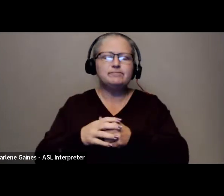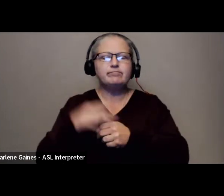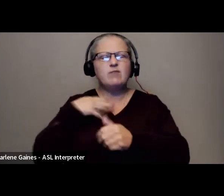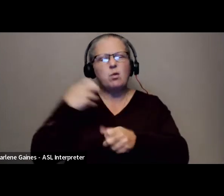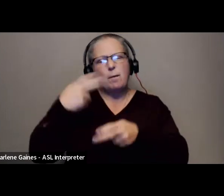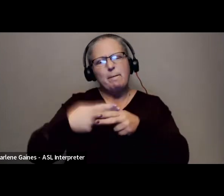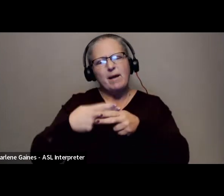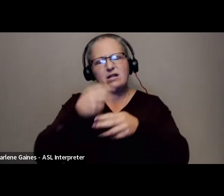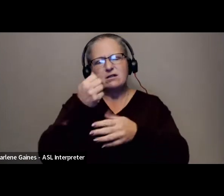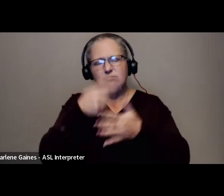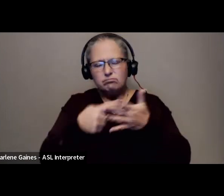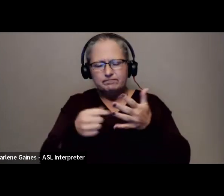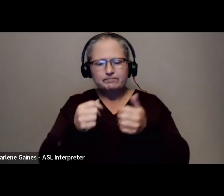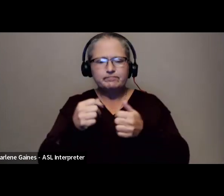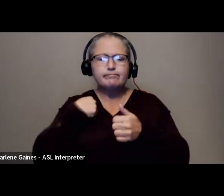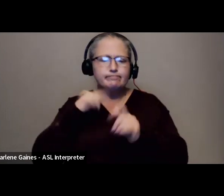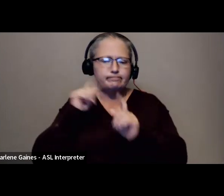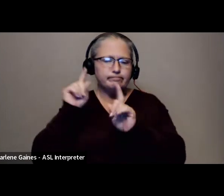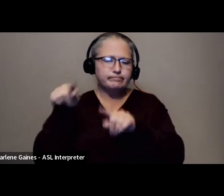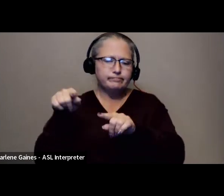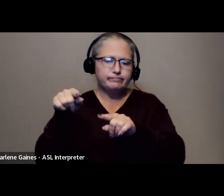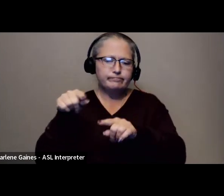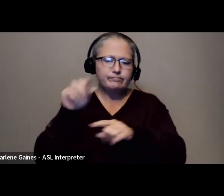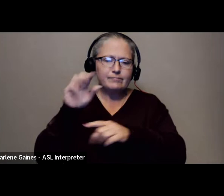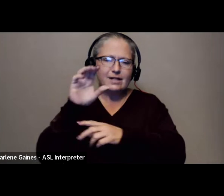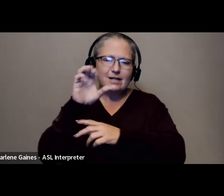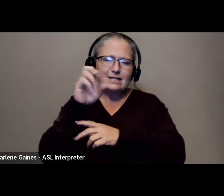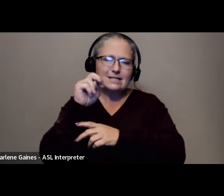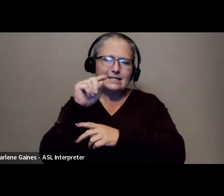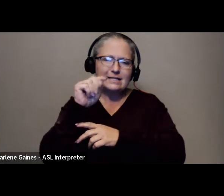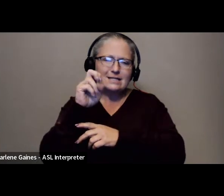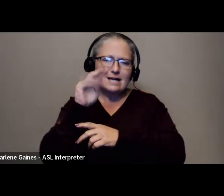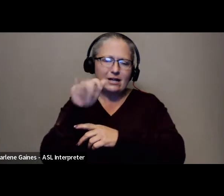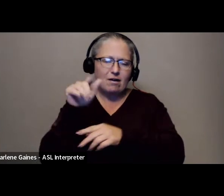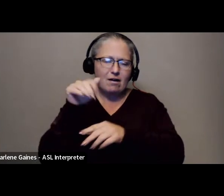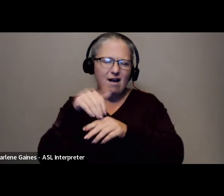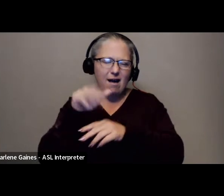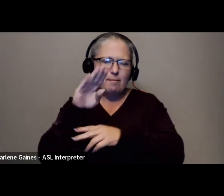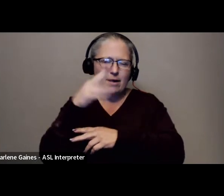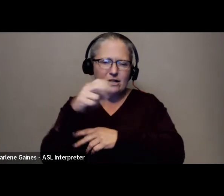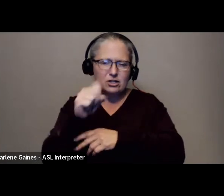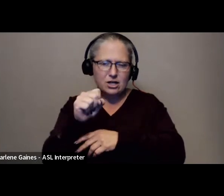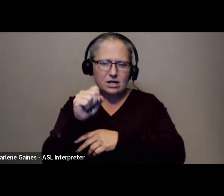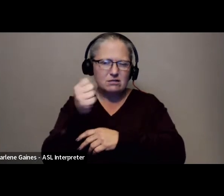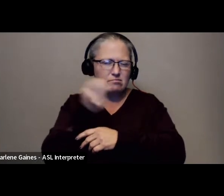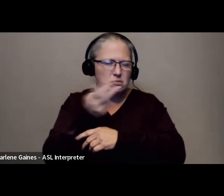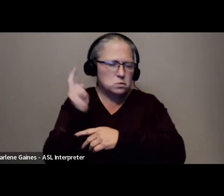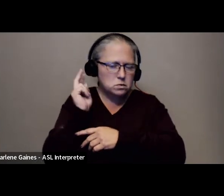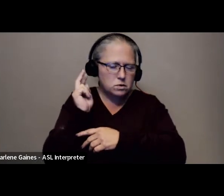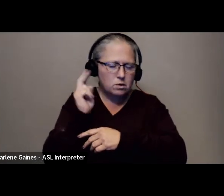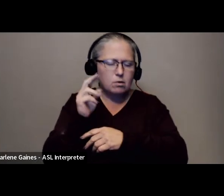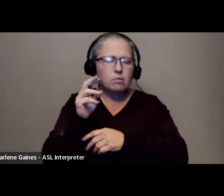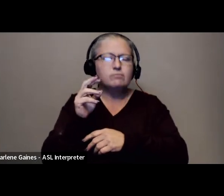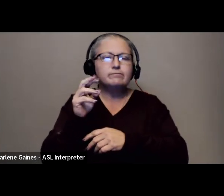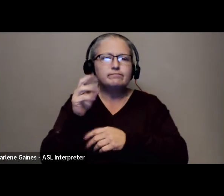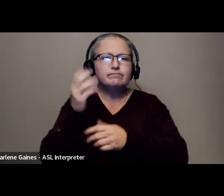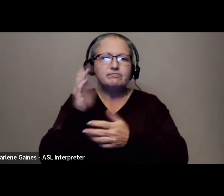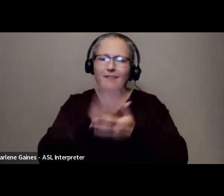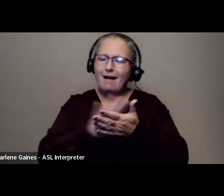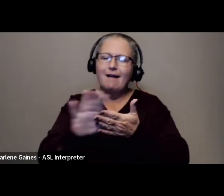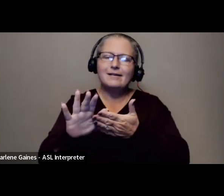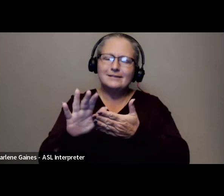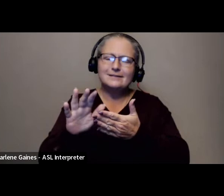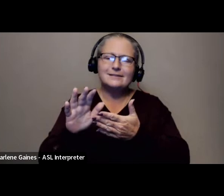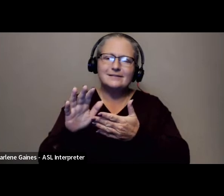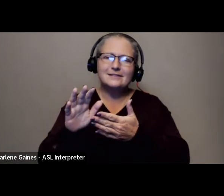I attended the Centennial at BHS a couple of weeks ago, and it's nice.